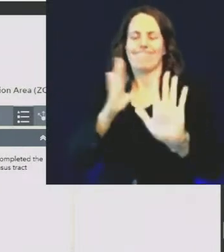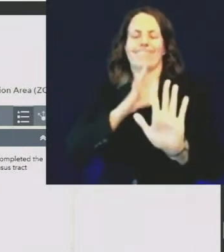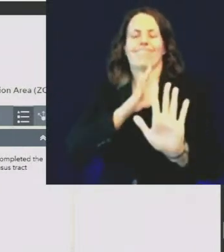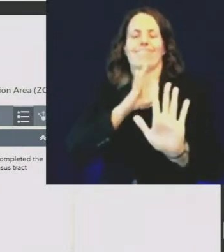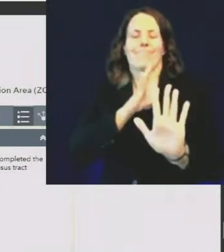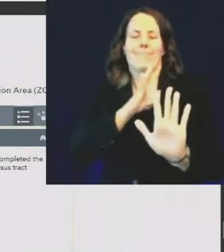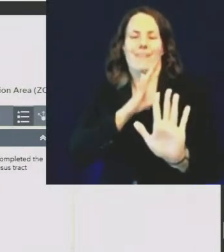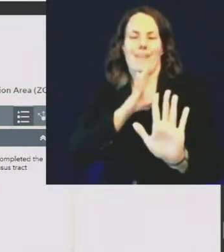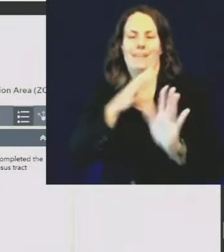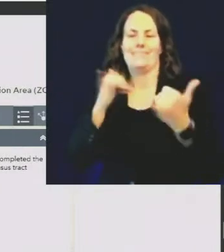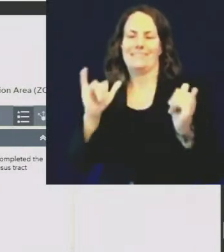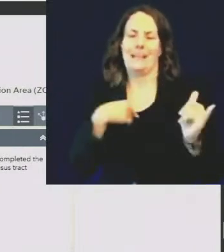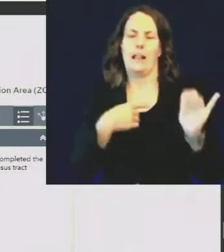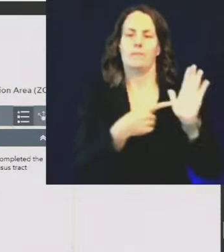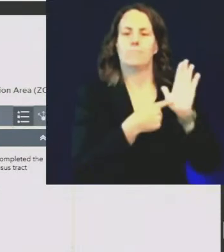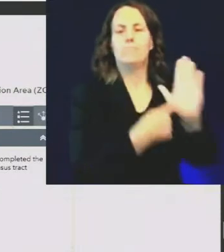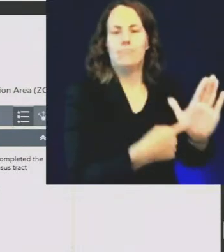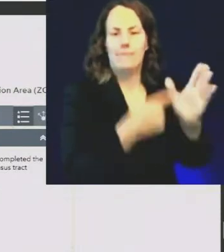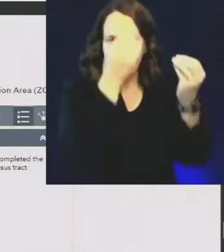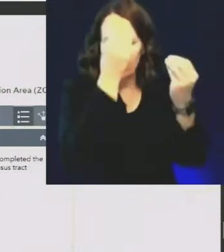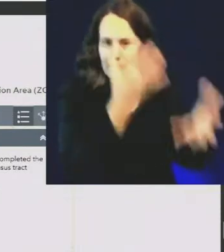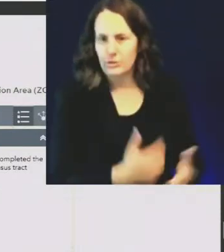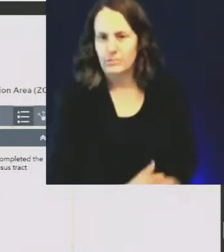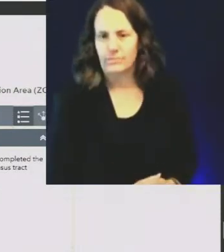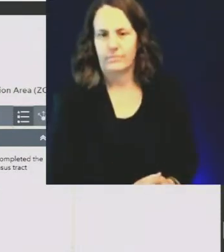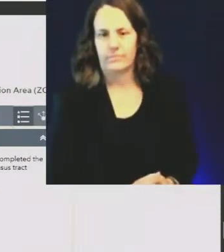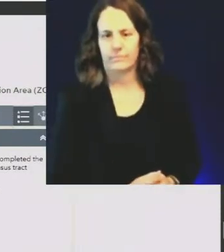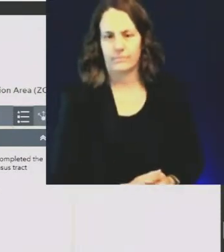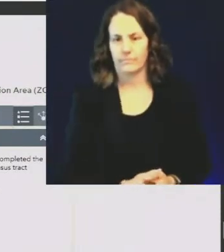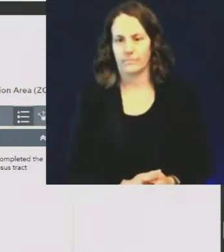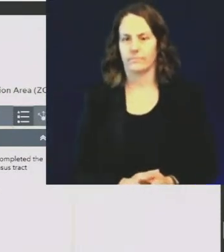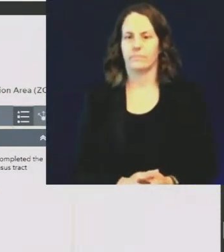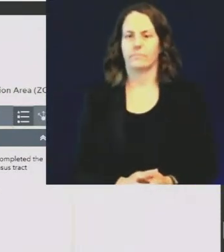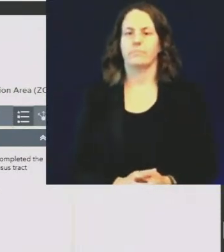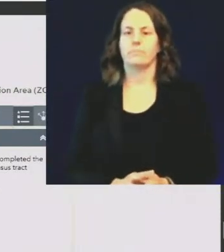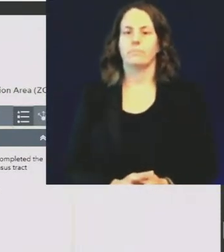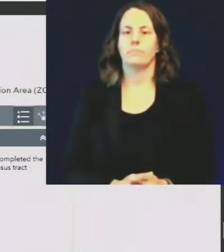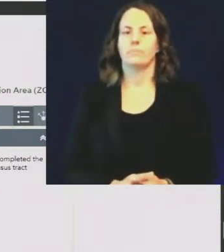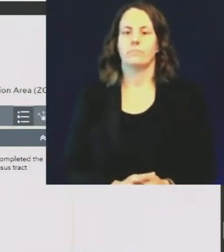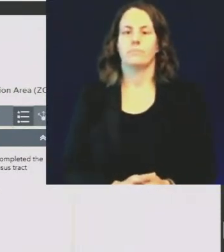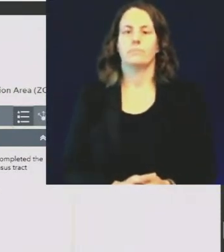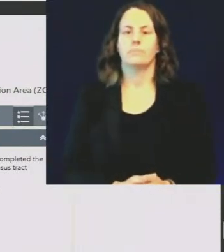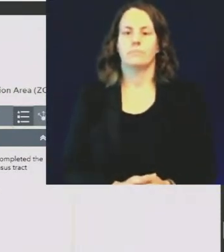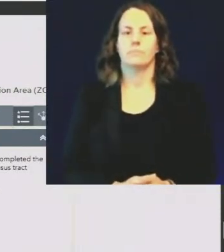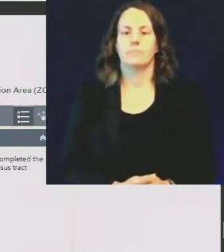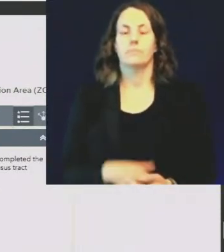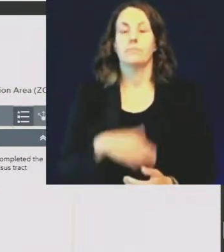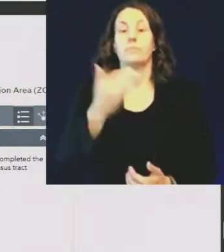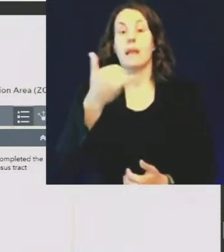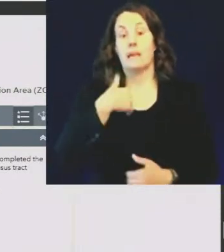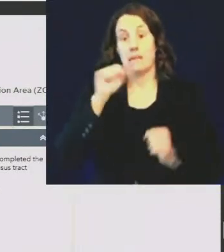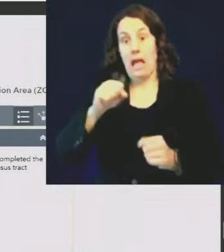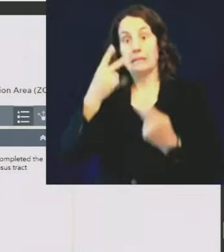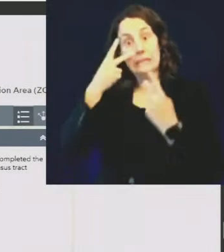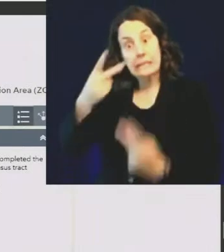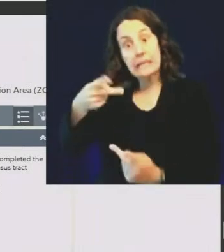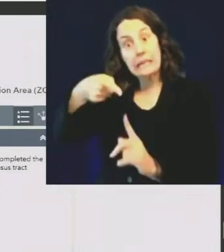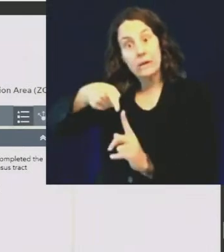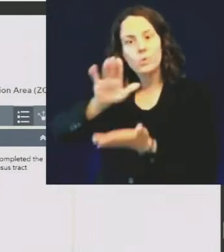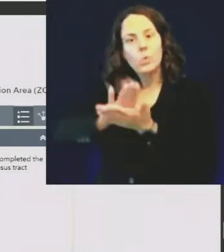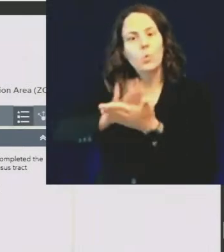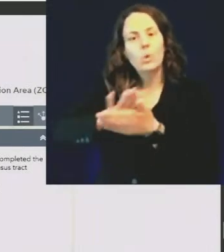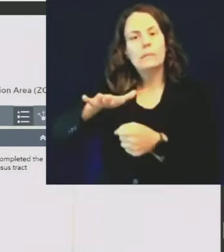be clear that just like the maps we have that describe our COVID-19 cases and deaths,